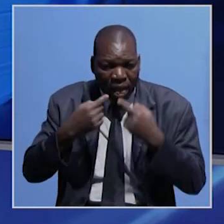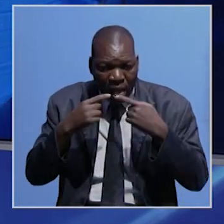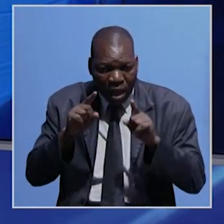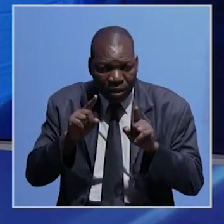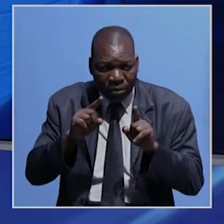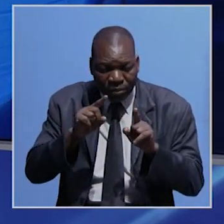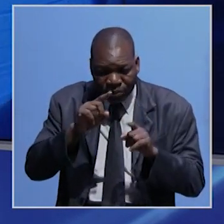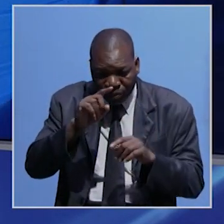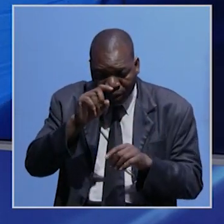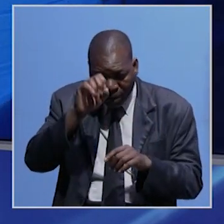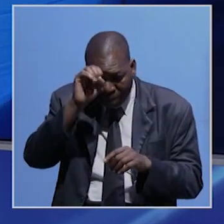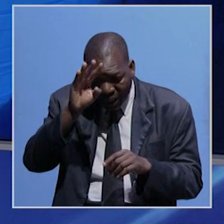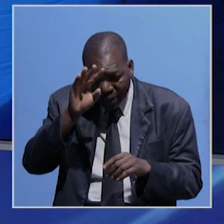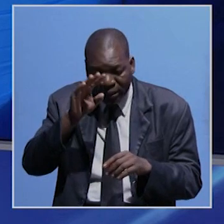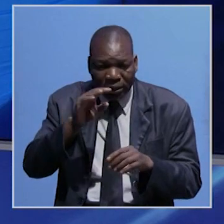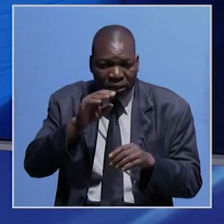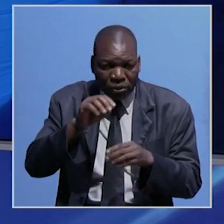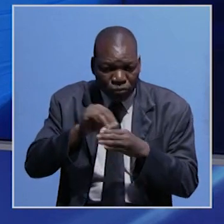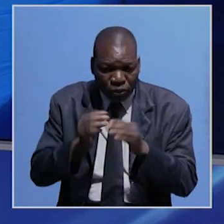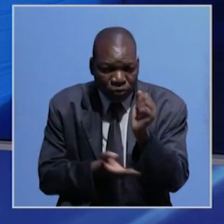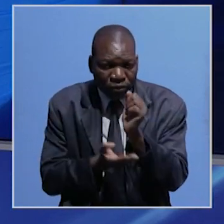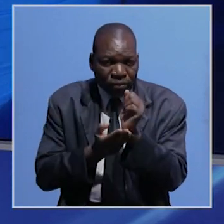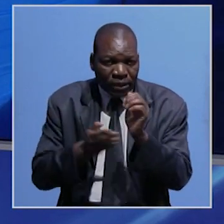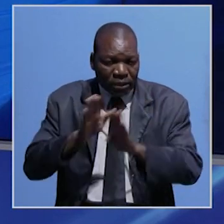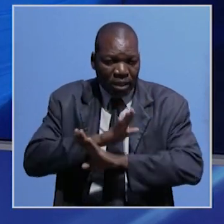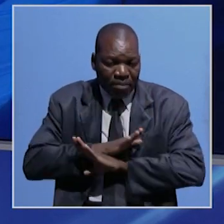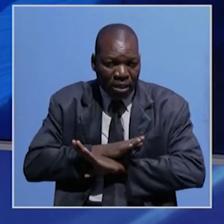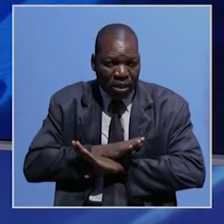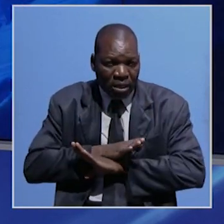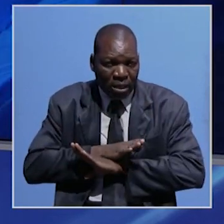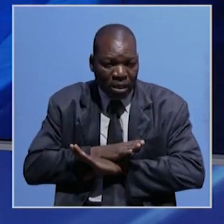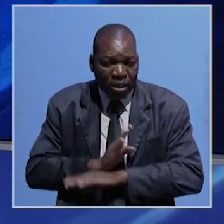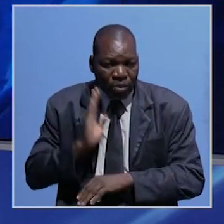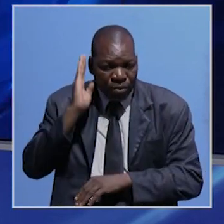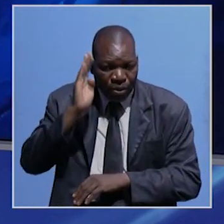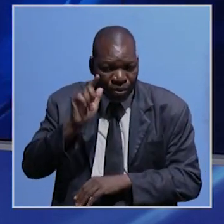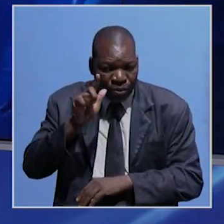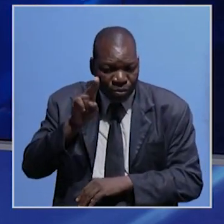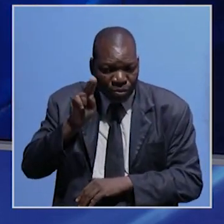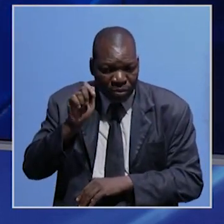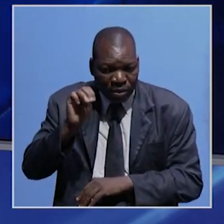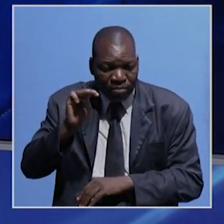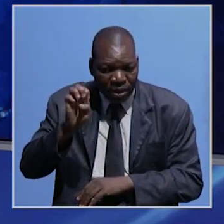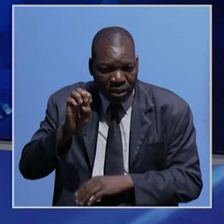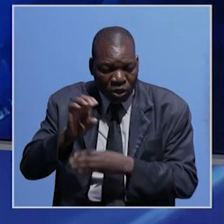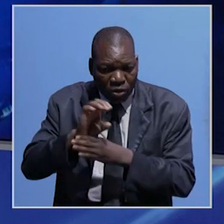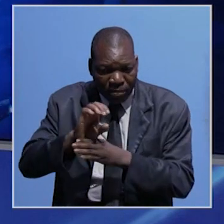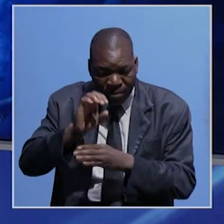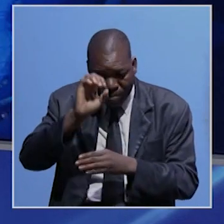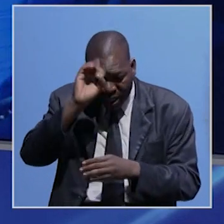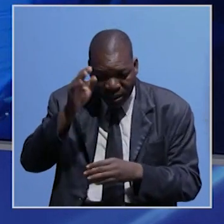in Mingomba deposit in Zambia. The firms have also announced support towards Lubambe copper mine in Chilabombwe on the Copper Belt